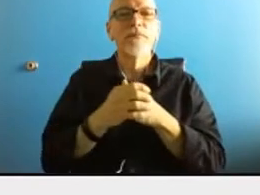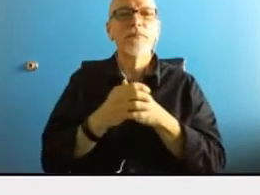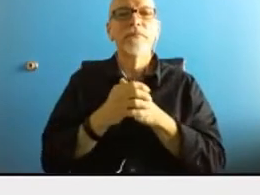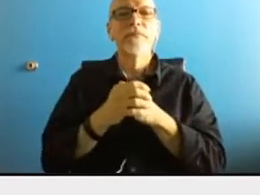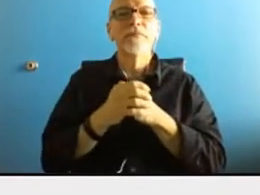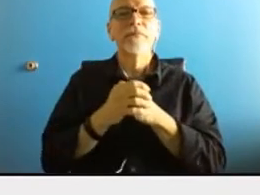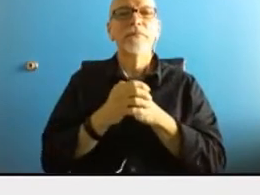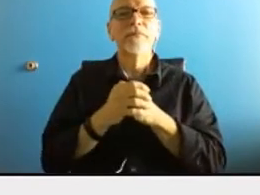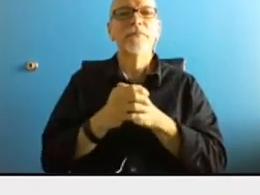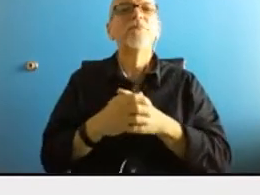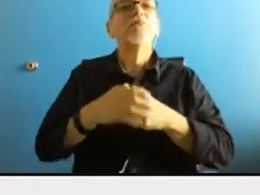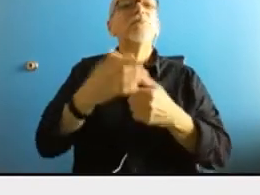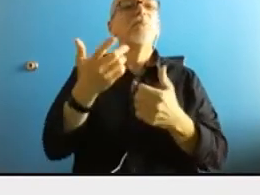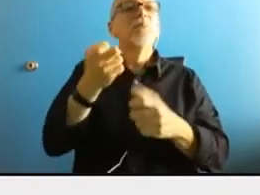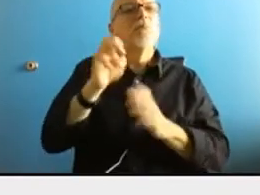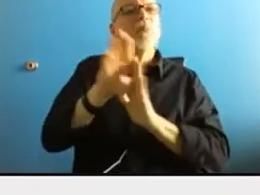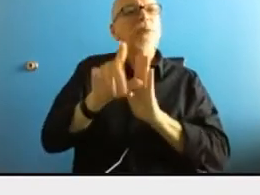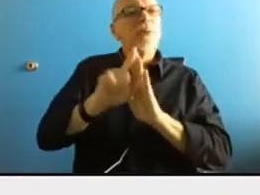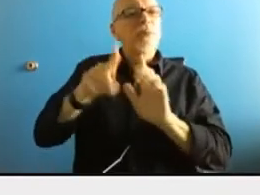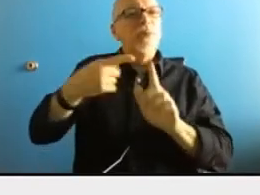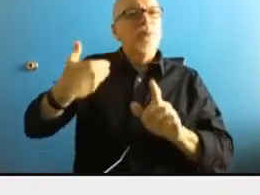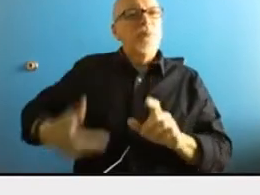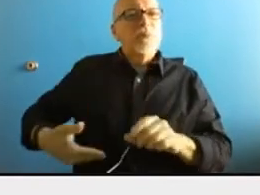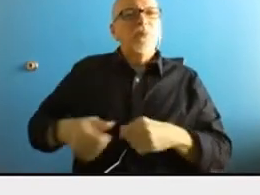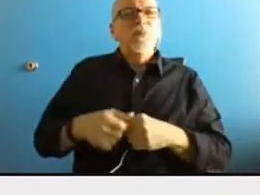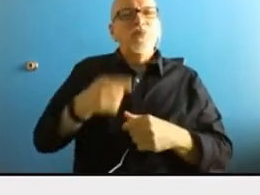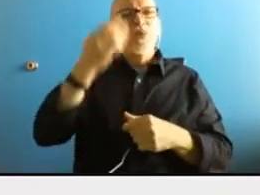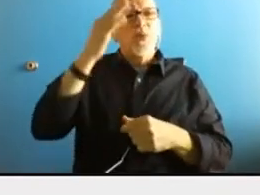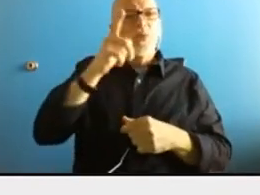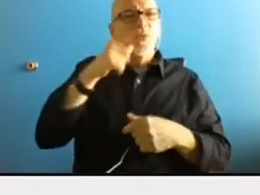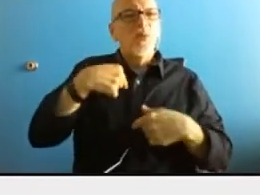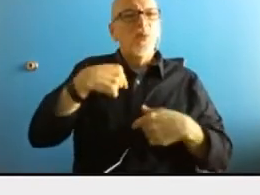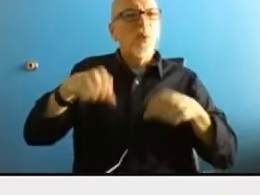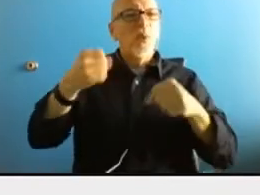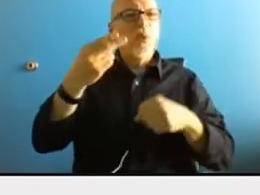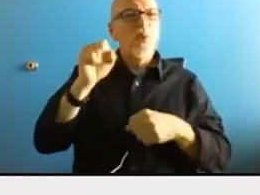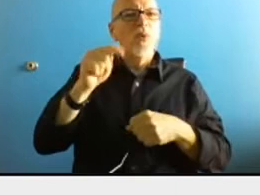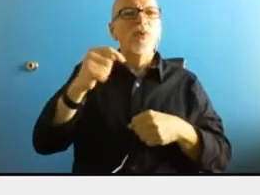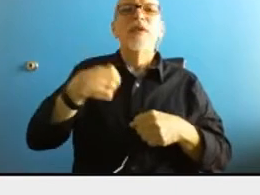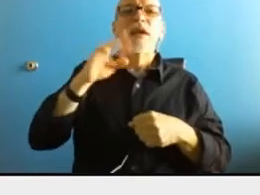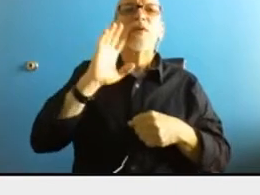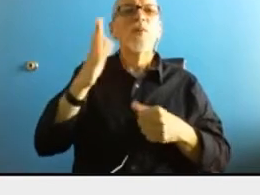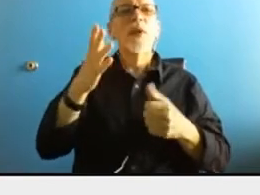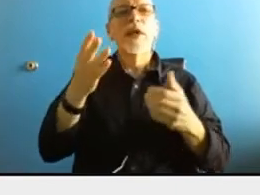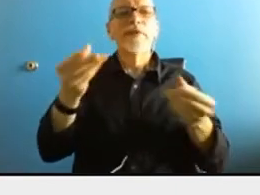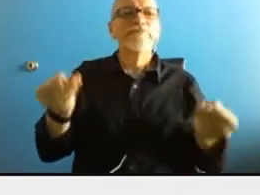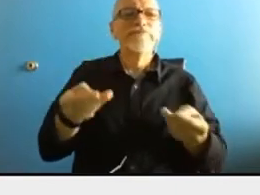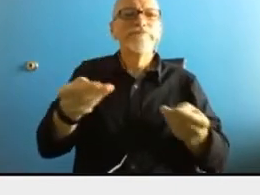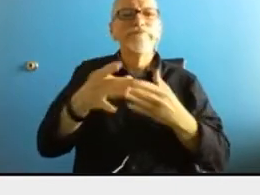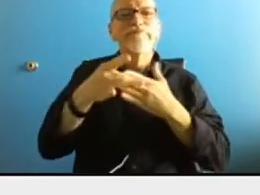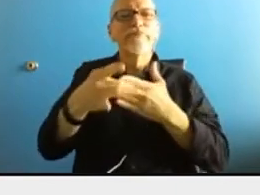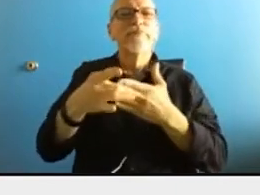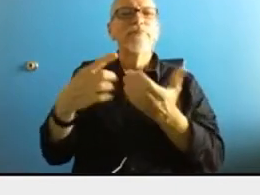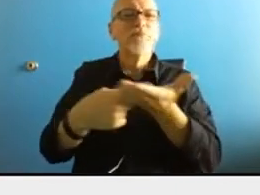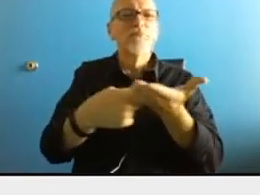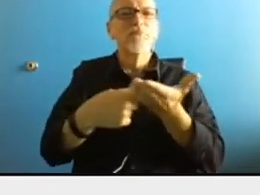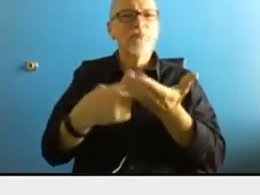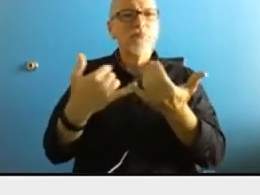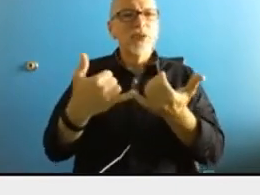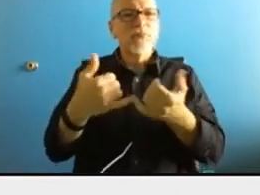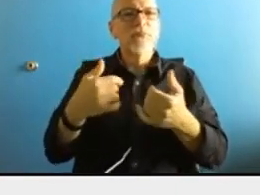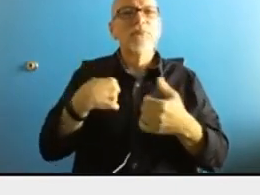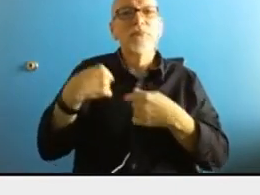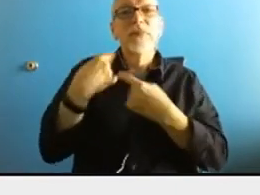So a little bit about myself, so you know who's doing the hosting here, and I'm going to be the one that's guiding the conversations. I spent the last